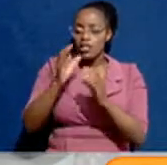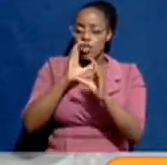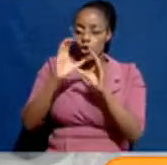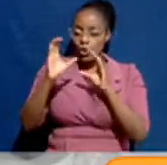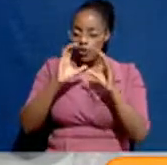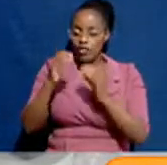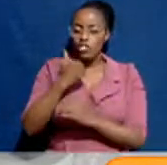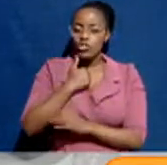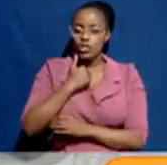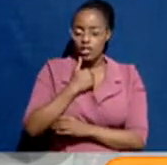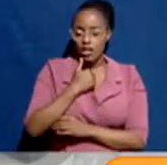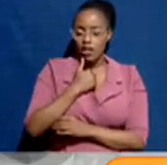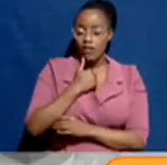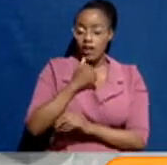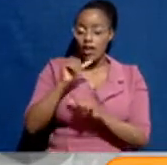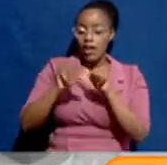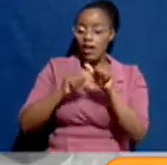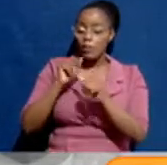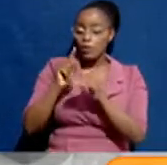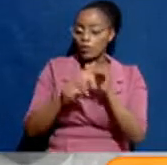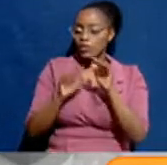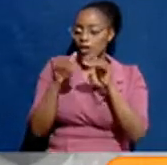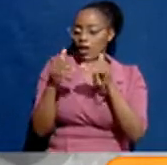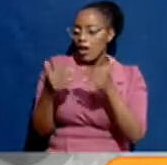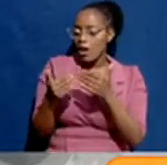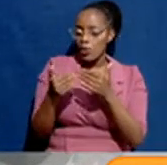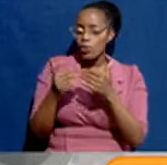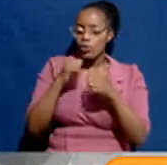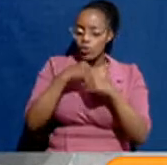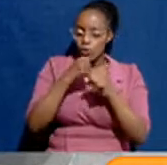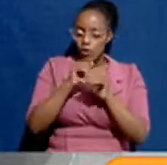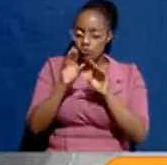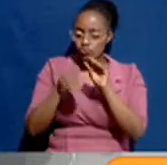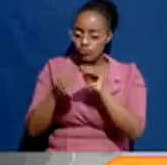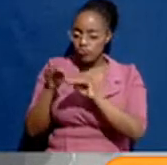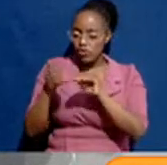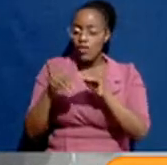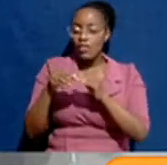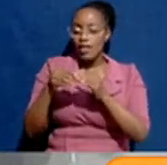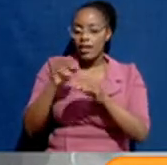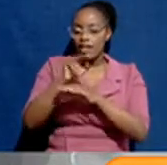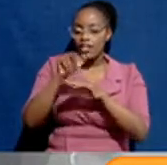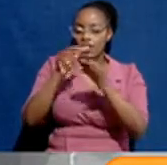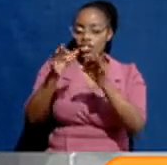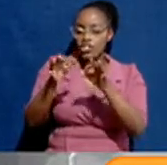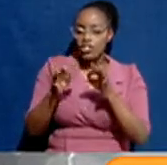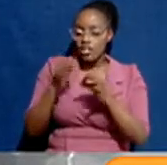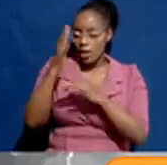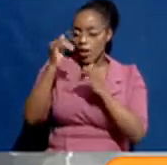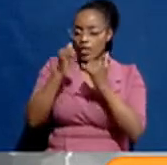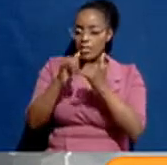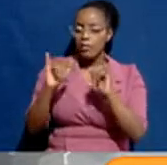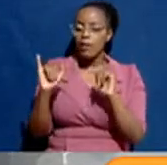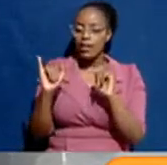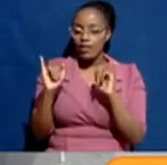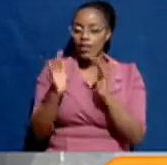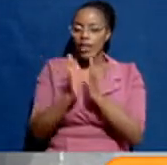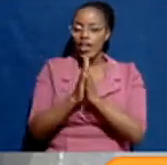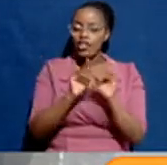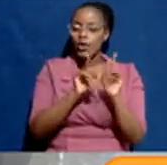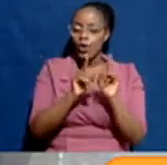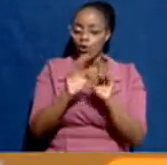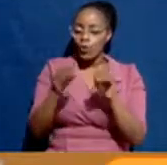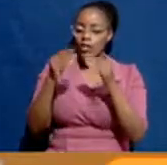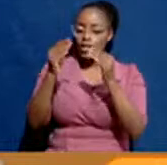conversation on how to structure the treasury so that the treasury is independent and it